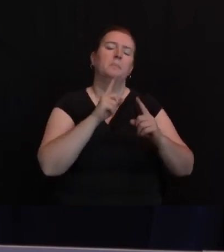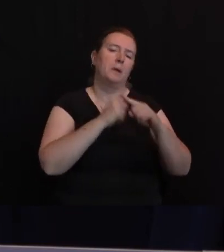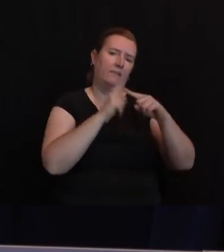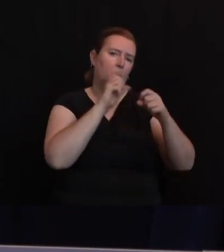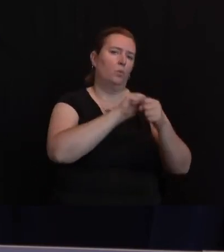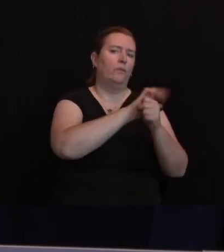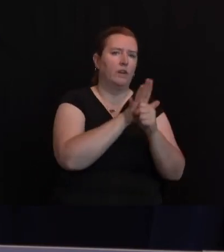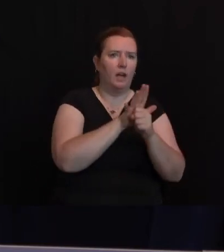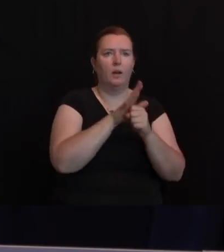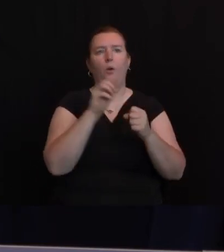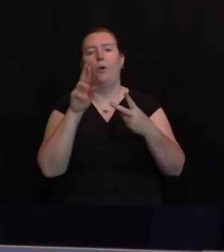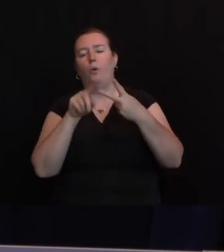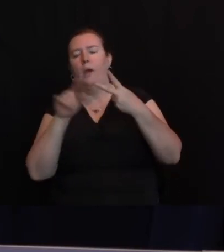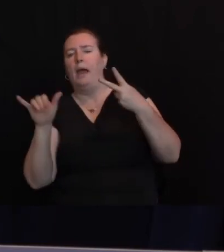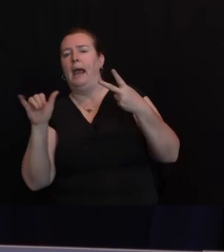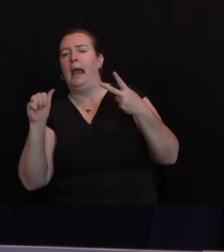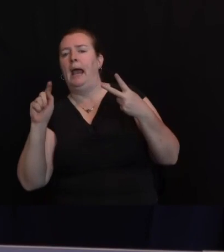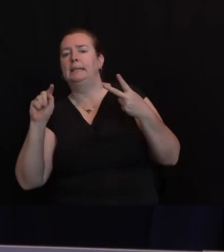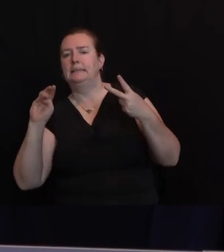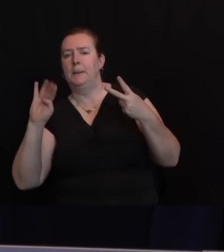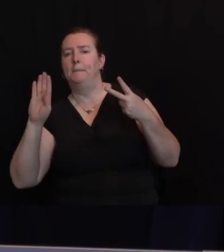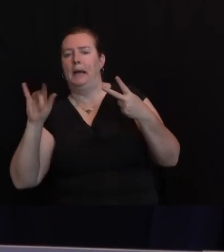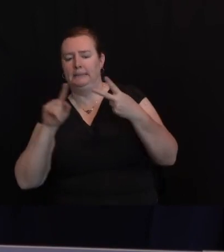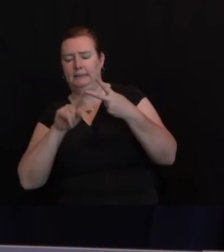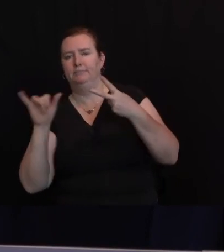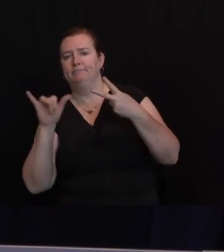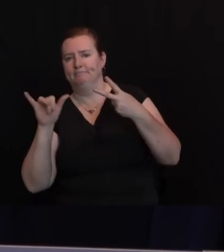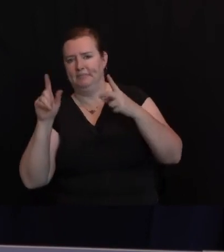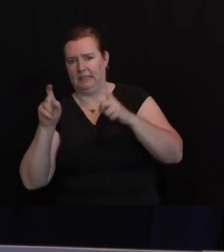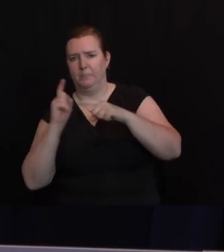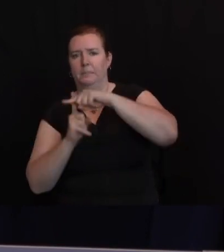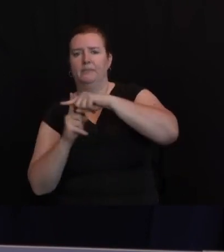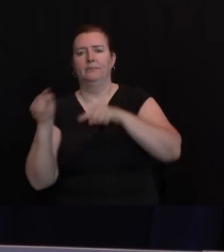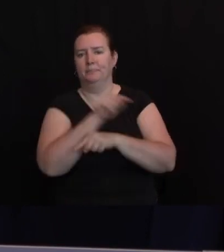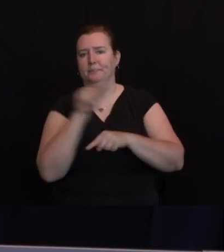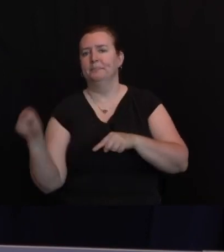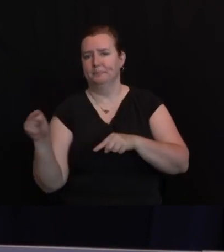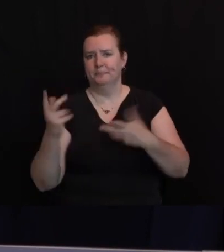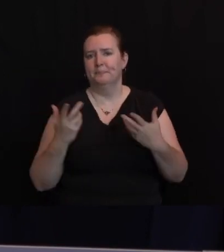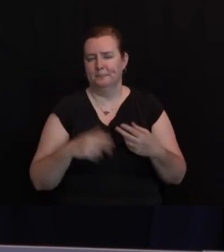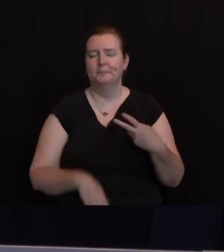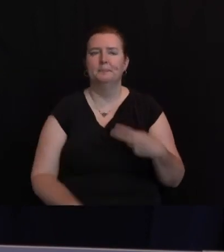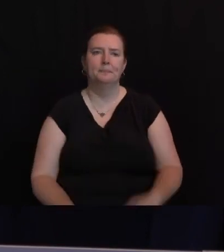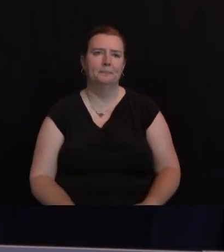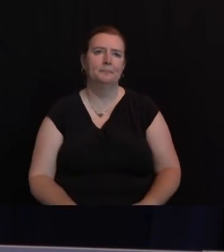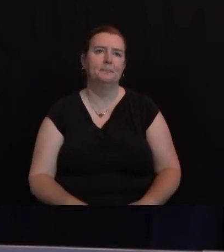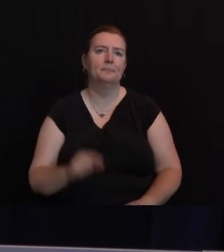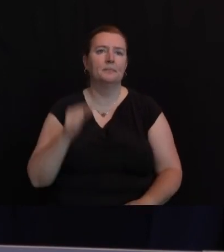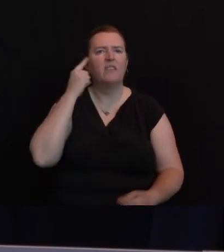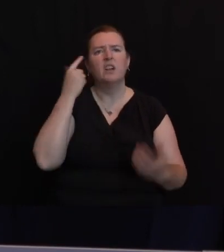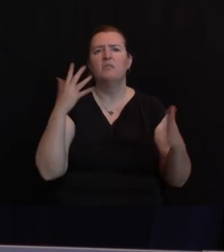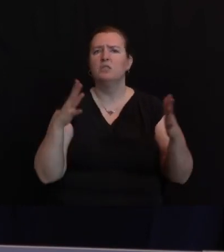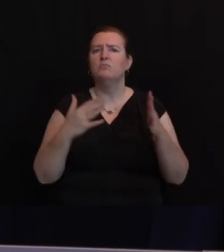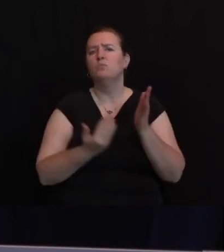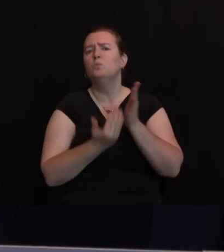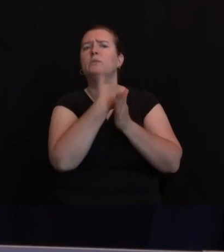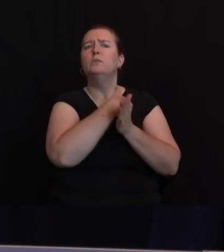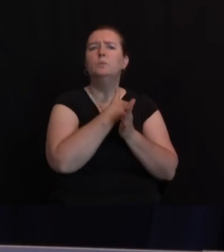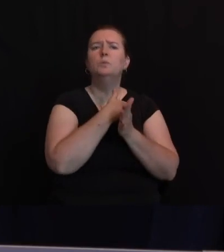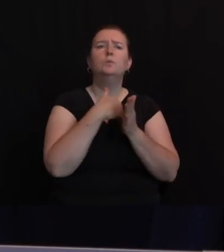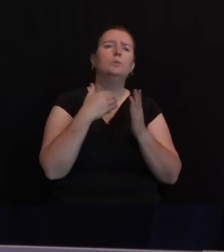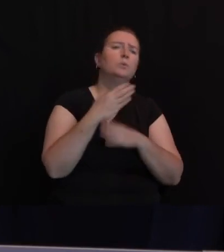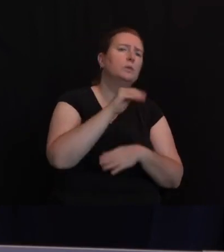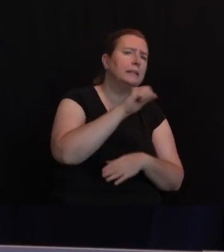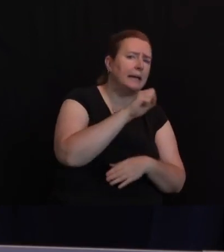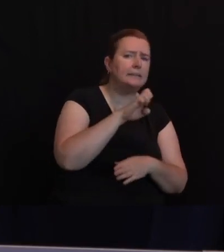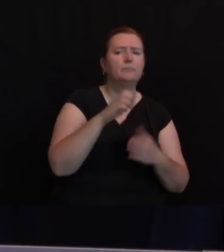had antibody tests that were positive. The governor reviewed the new cases and deaths reported. Sadly,